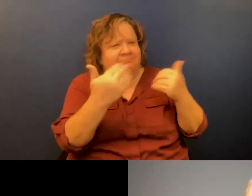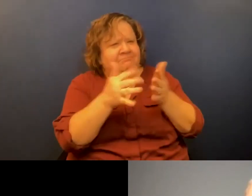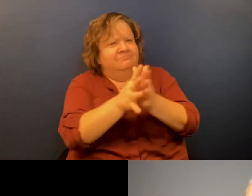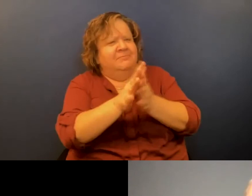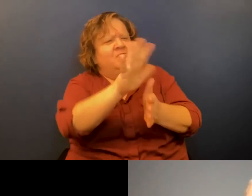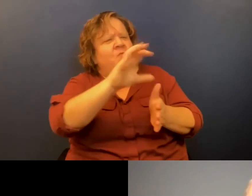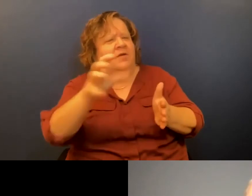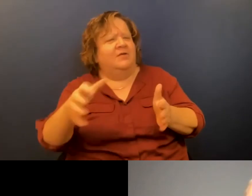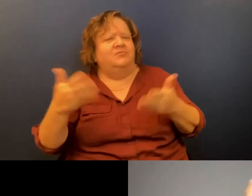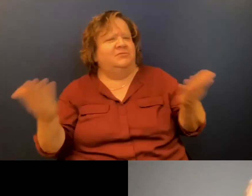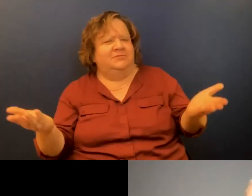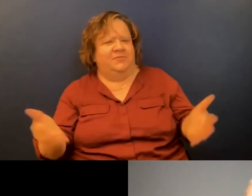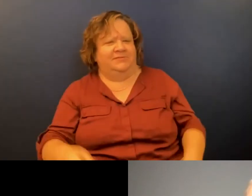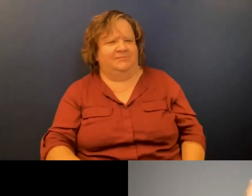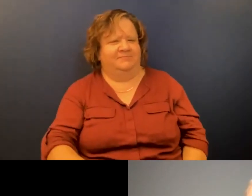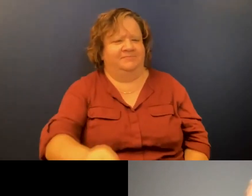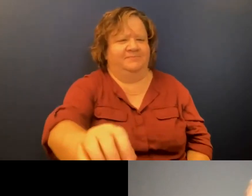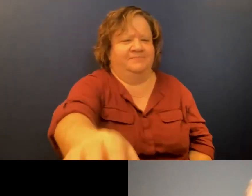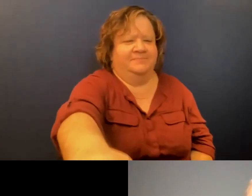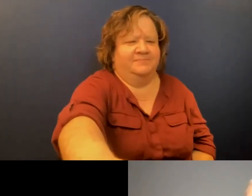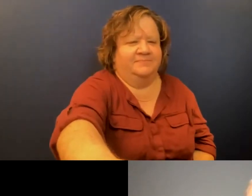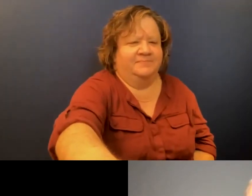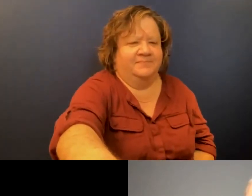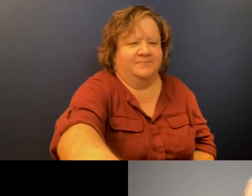laws that indicate, that dictate